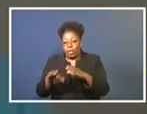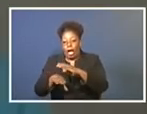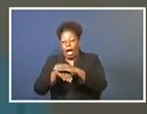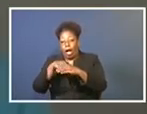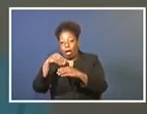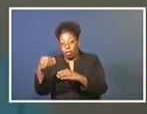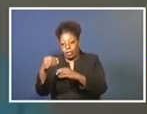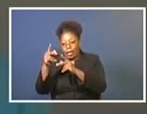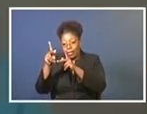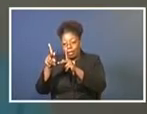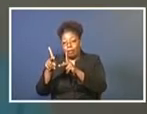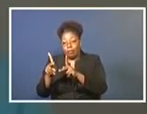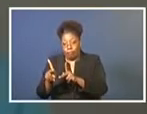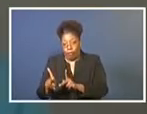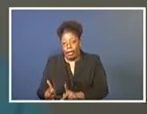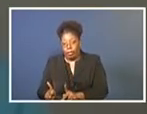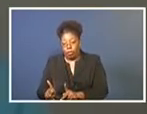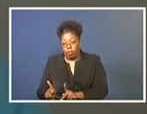vendors,